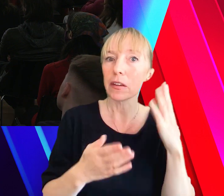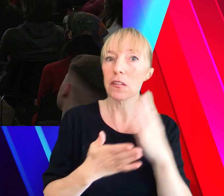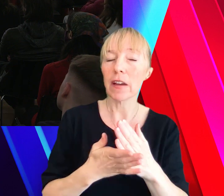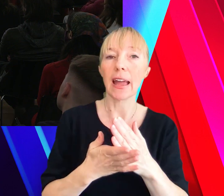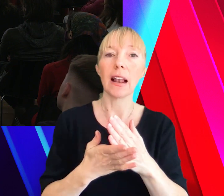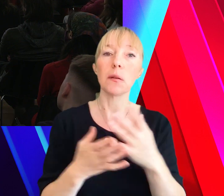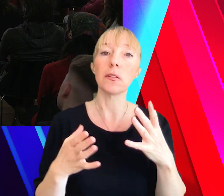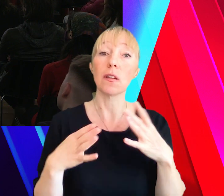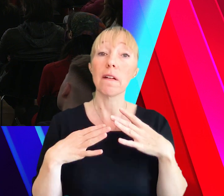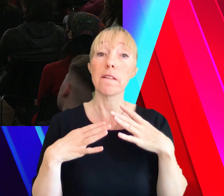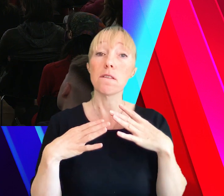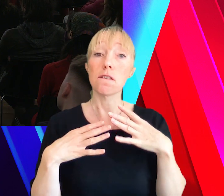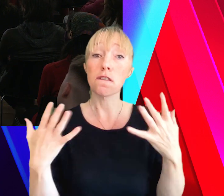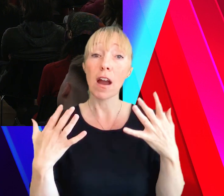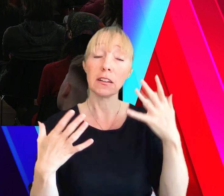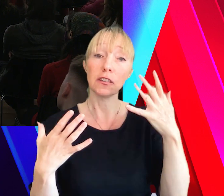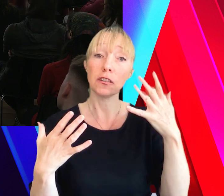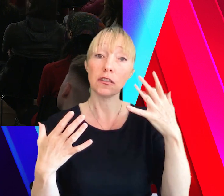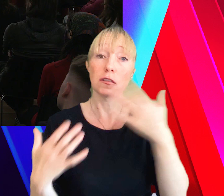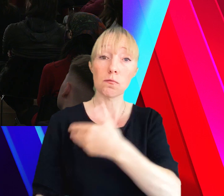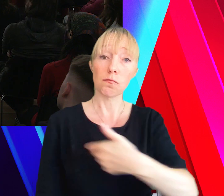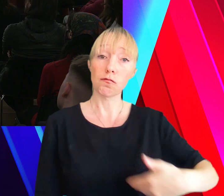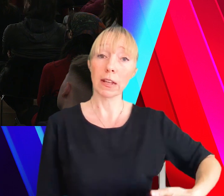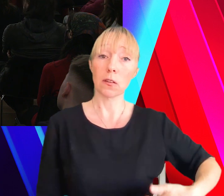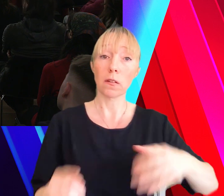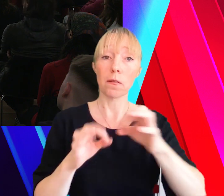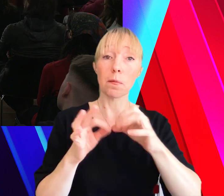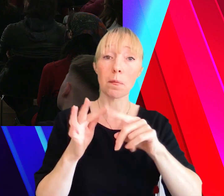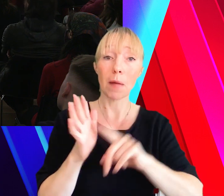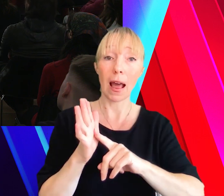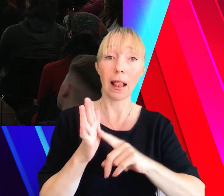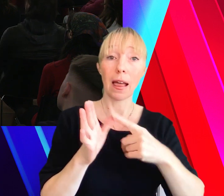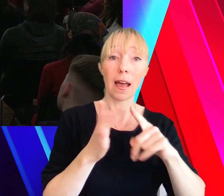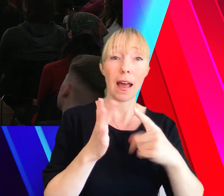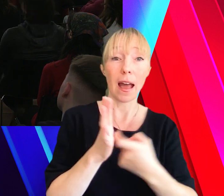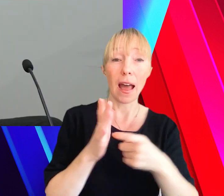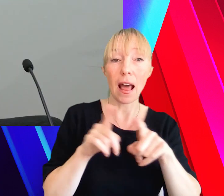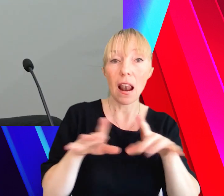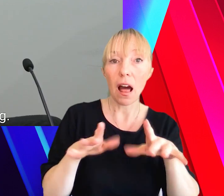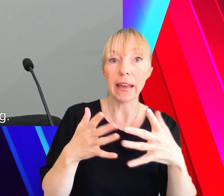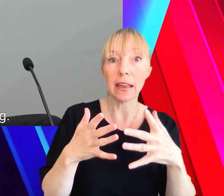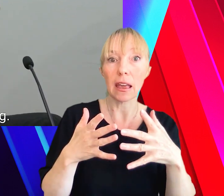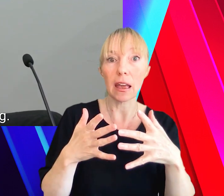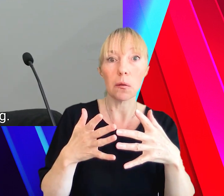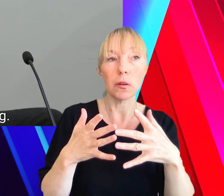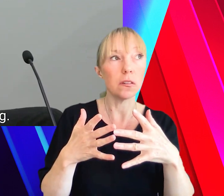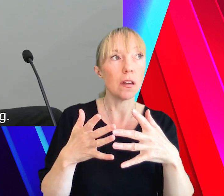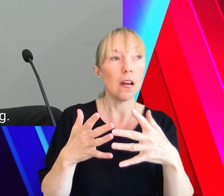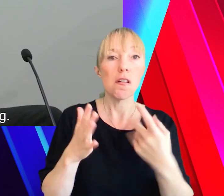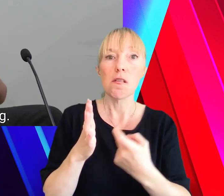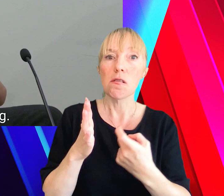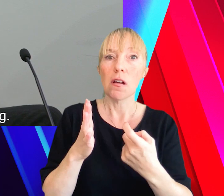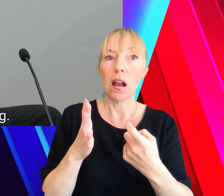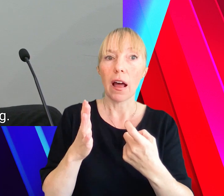Then I don't know if this was actually real, but someone did like a Fresh Prince of Bel-Air kind of like YouTube video where it was like as if it was like rebooting